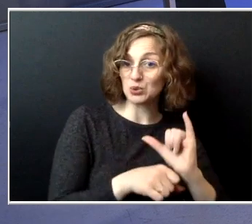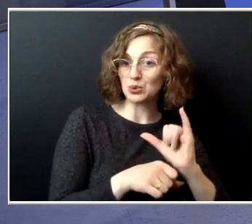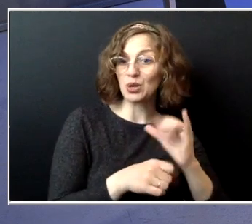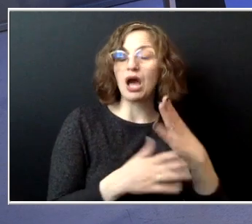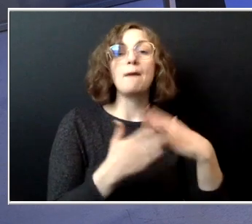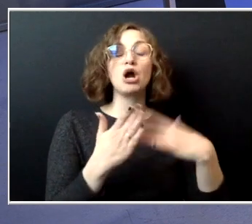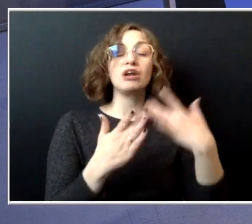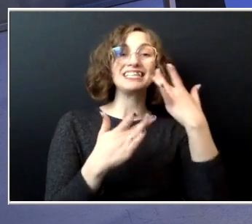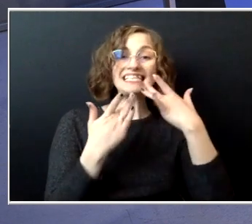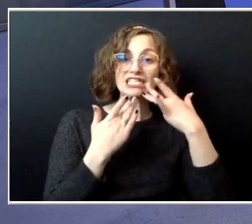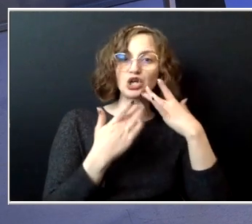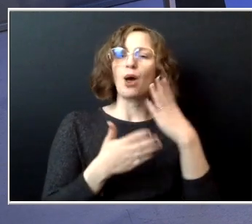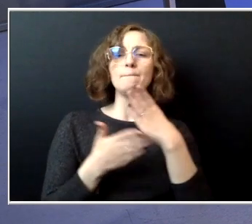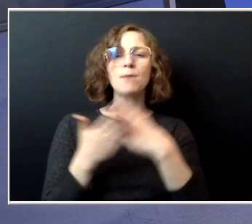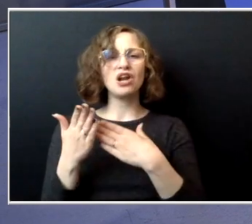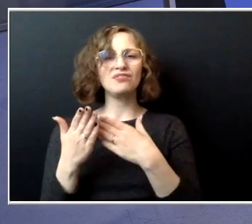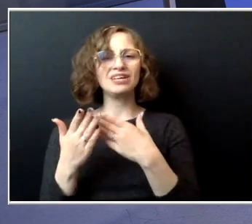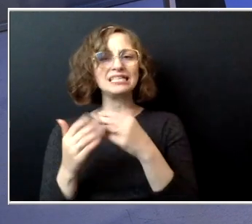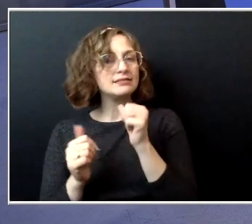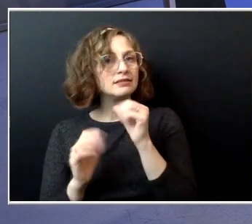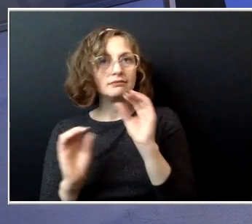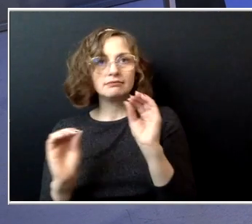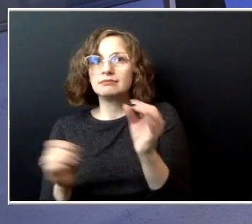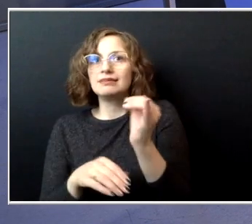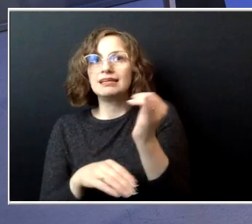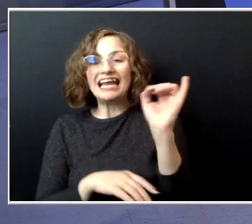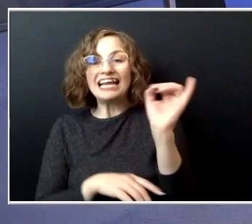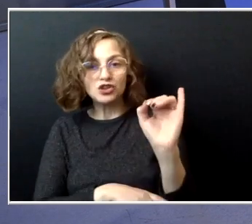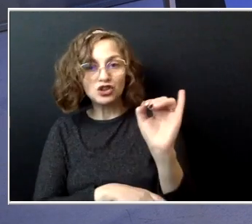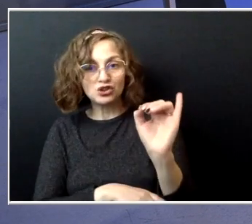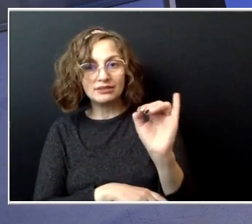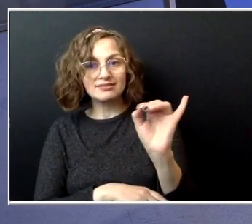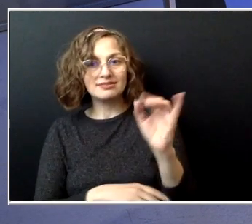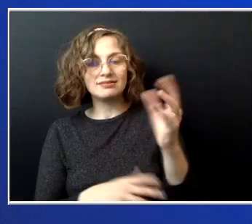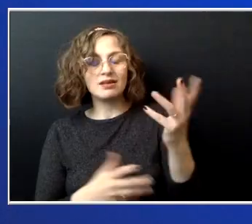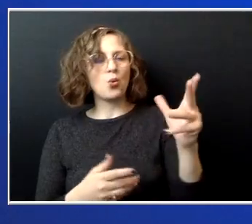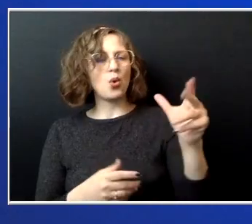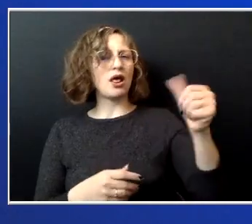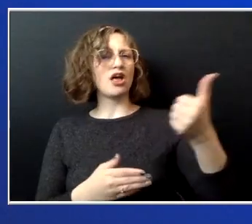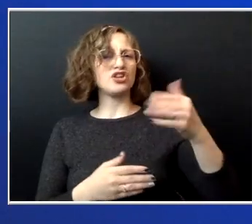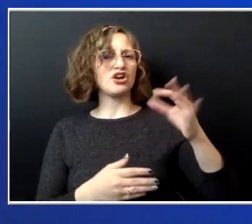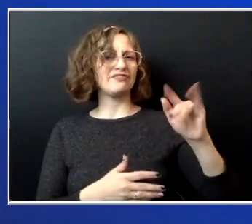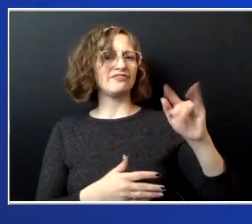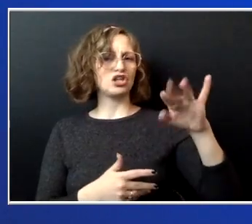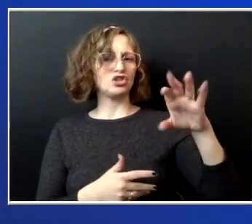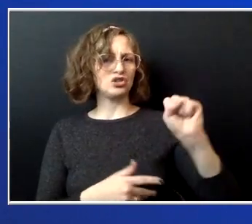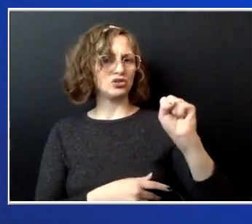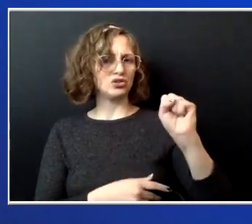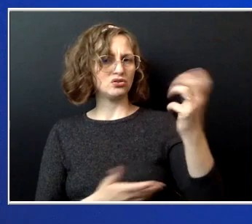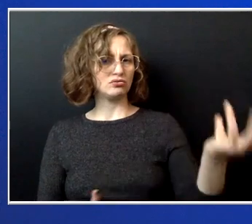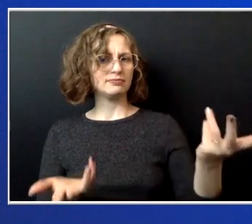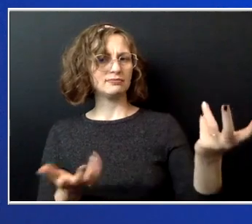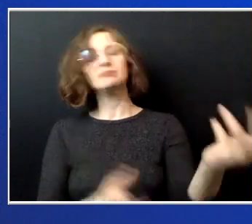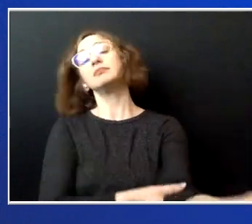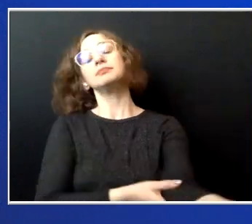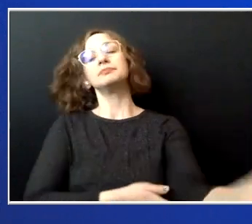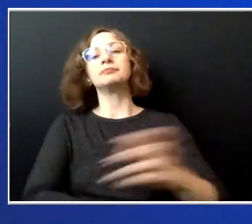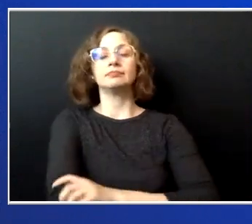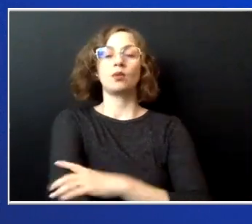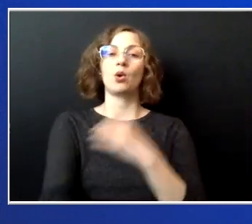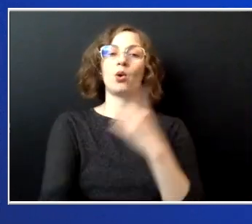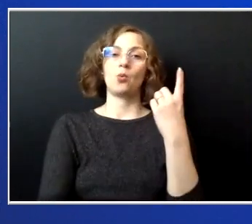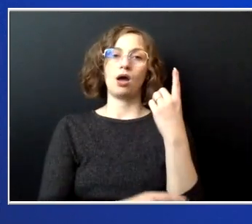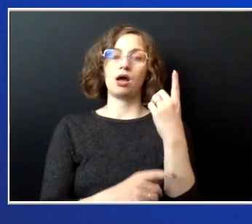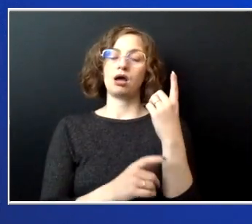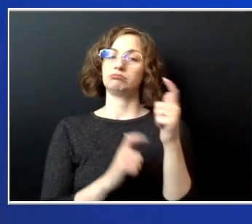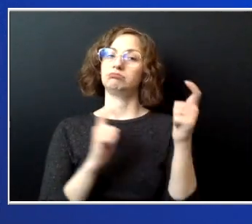What are all the other major factors that you think that are helping cause that? I think one of the major factors is that patients feel as though they're not